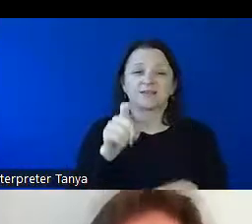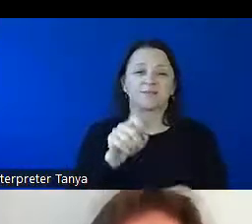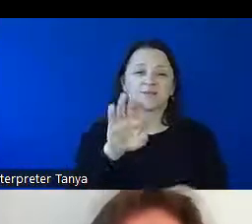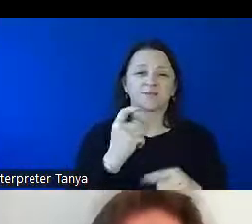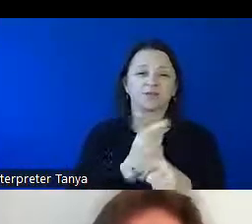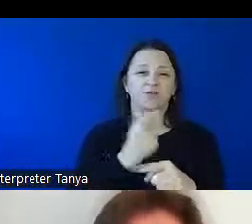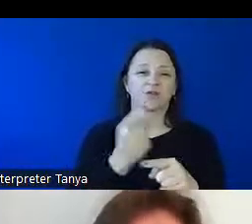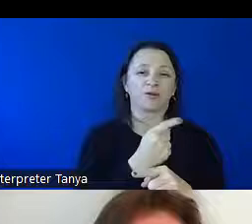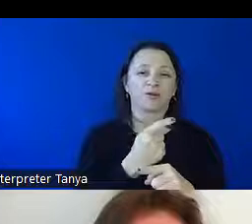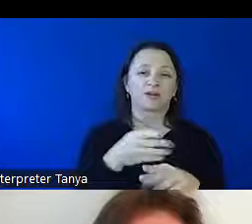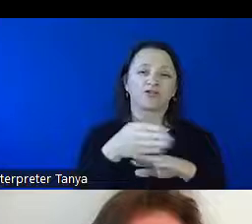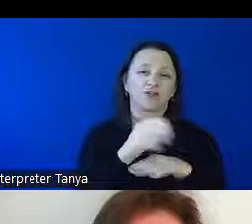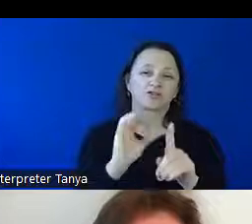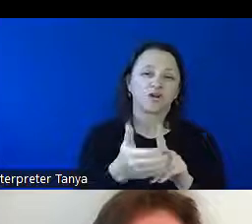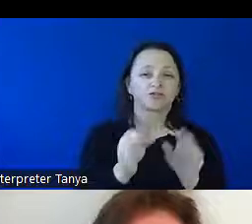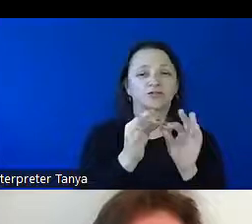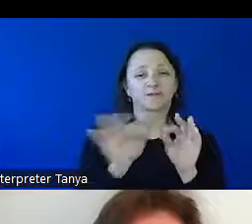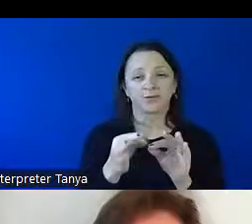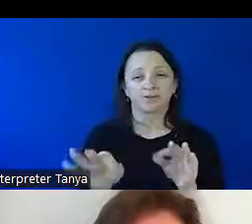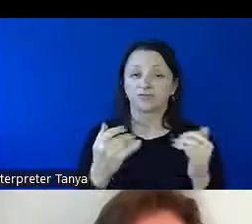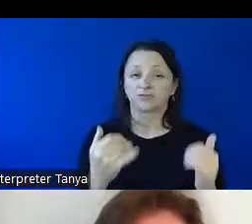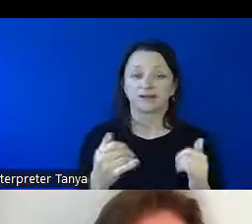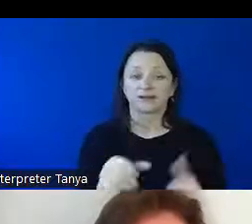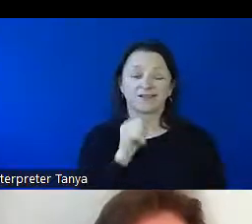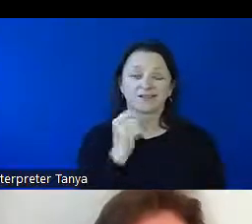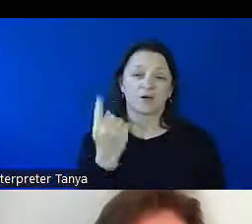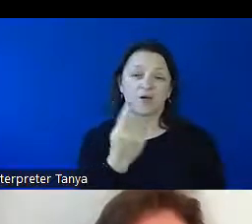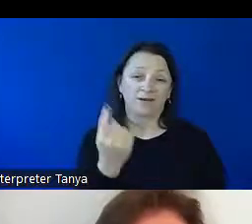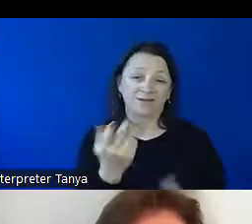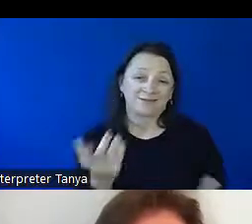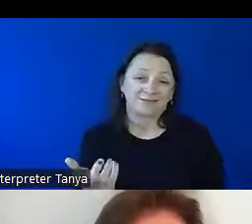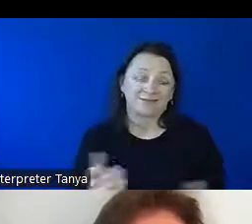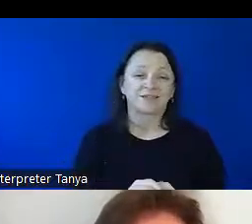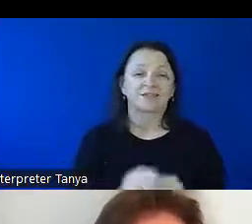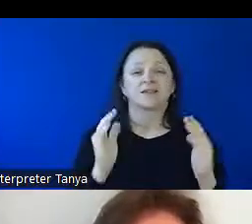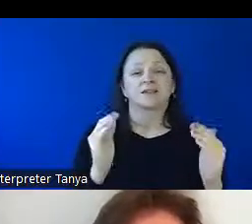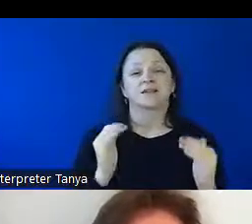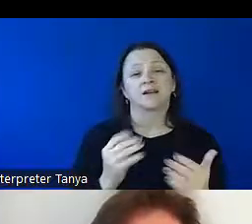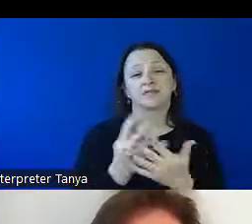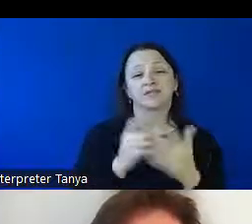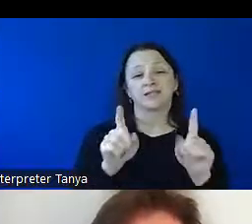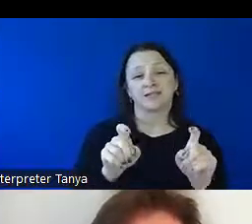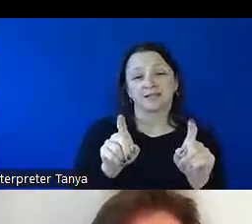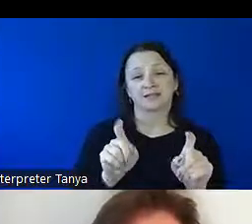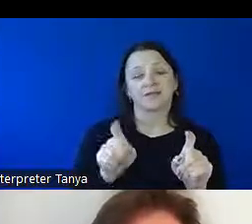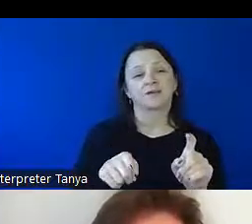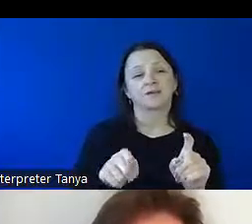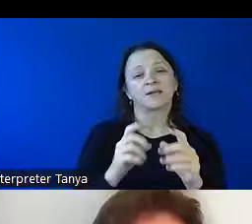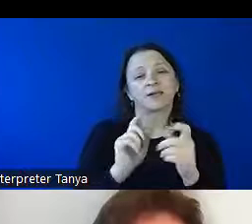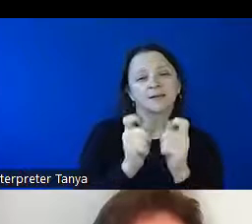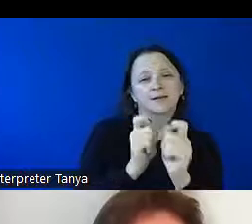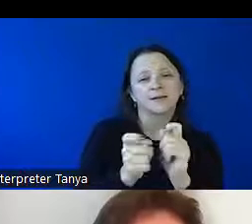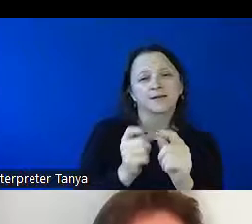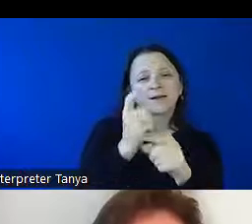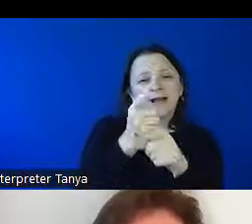appropriate across cultures and languages, which they are not necessarily currently. Screening tests need to be formulated so they're